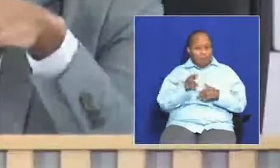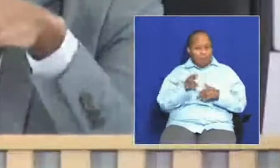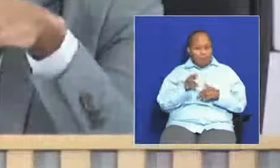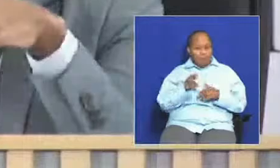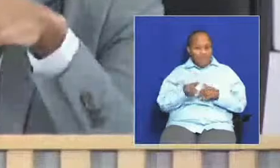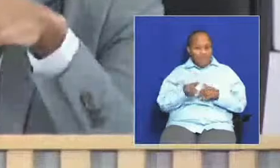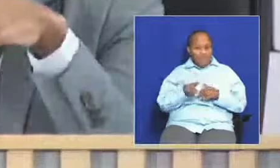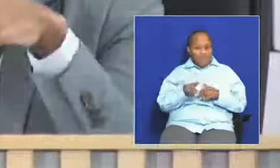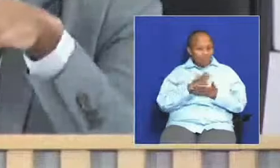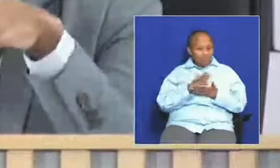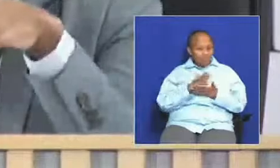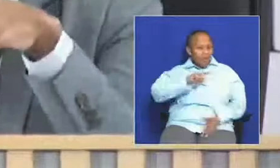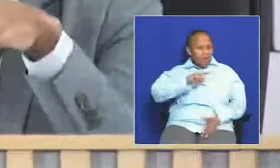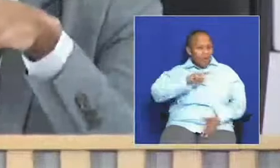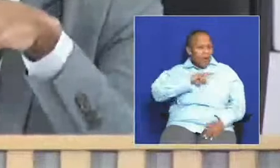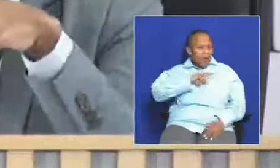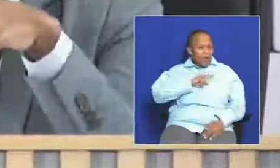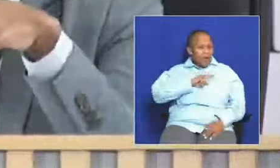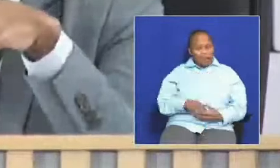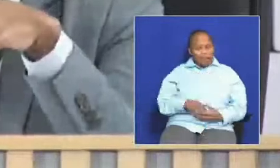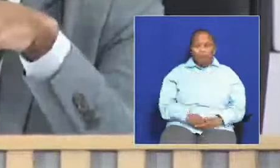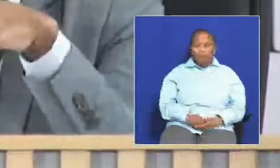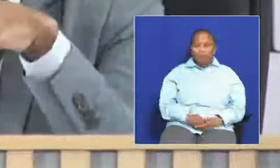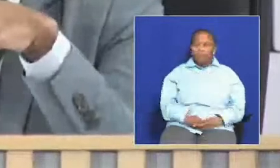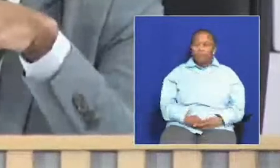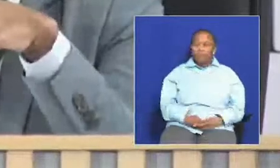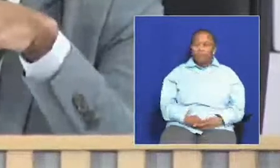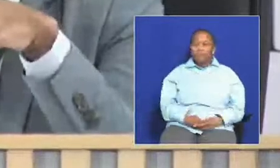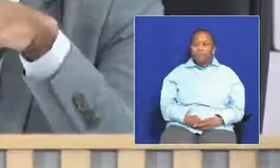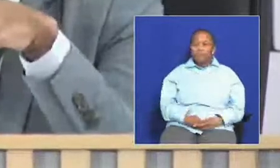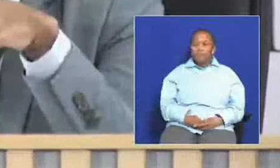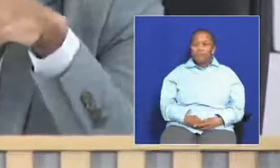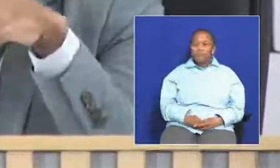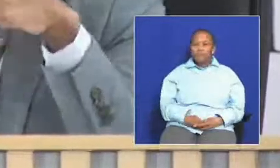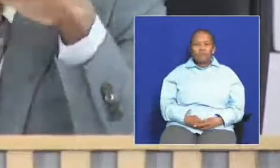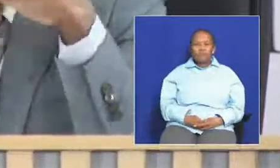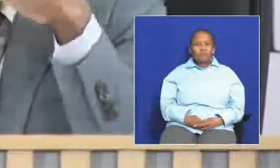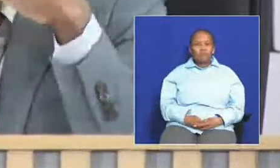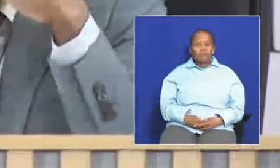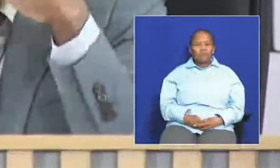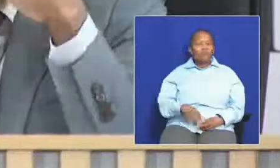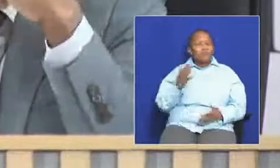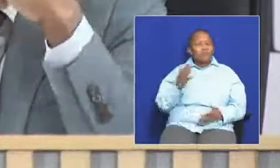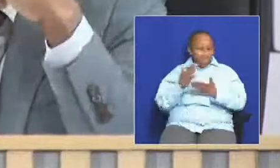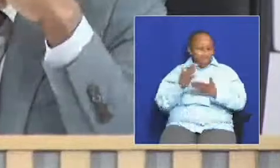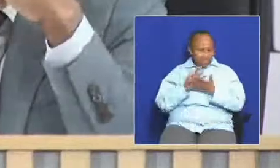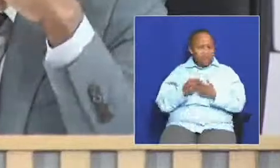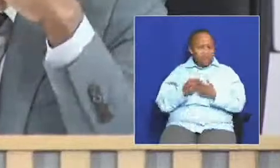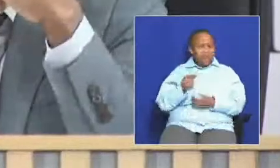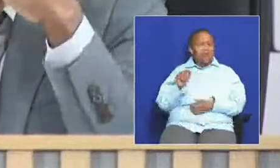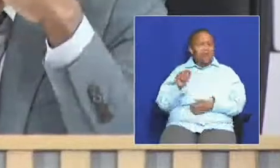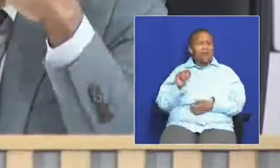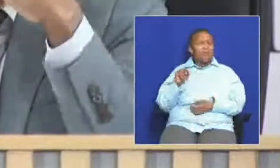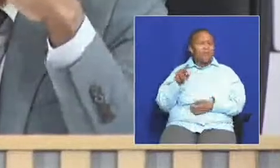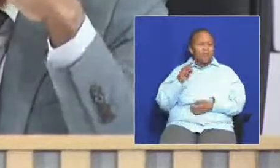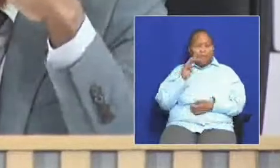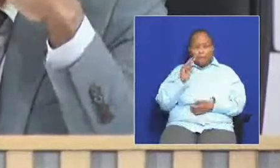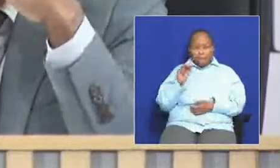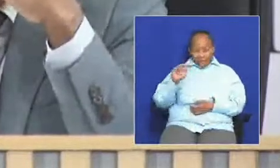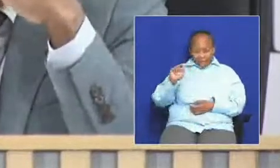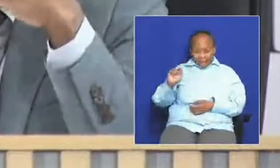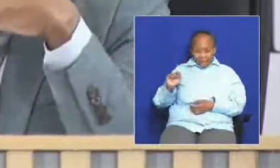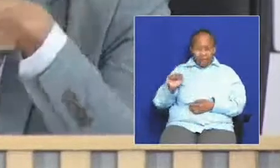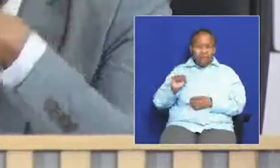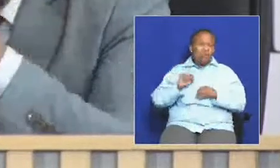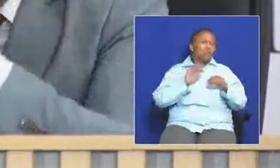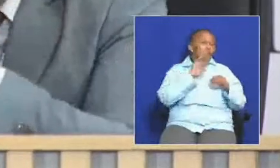It should mean that I send them to Mr. Msibi. Now, having gone through this exercise, do you recall why you would have done so? No, I'm not